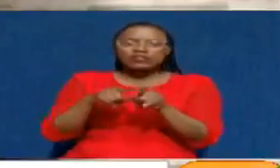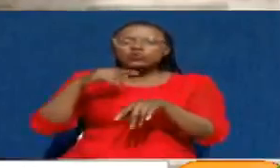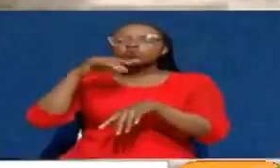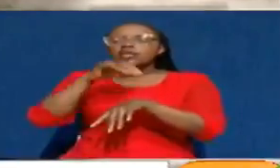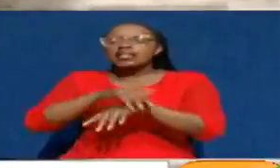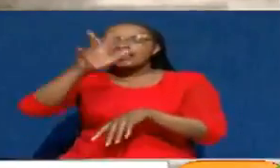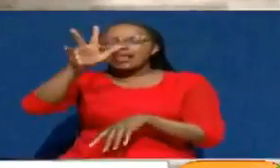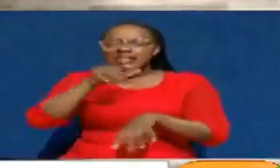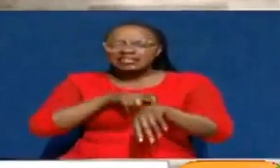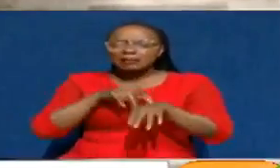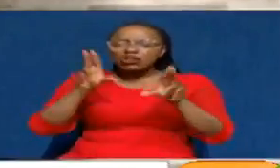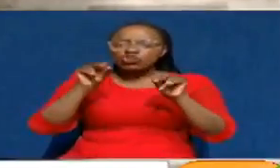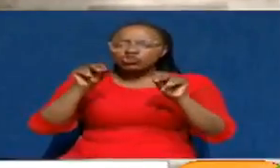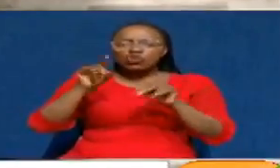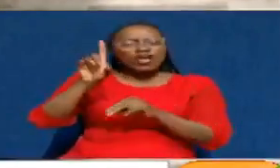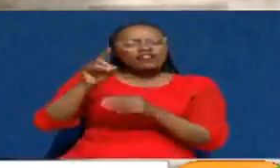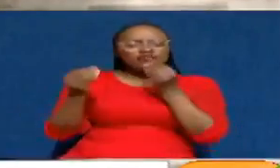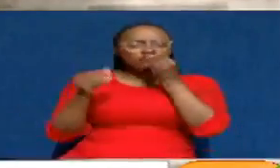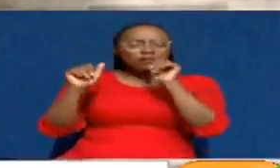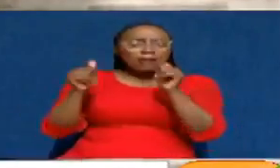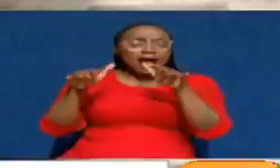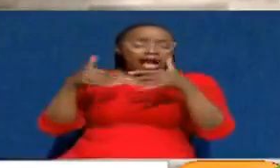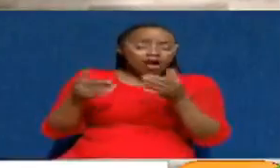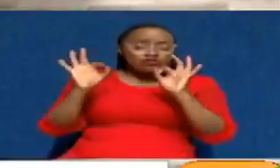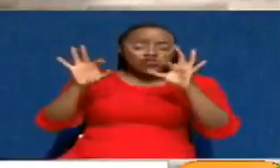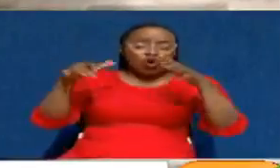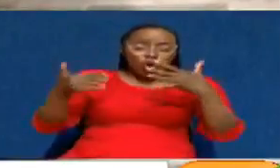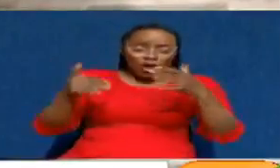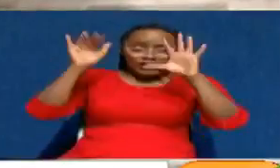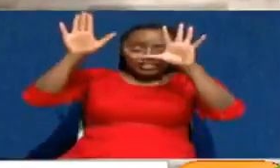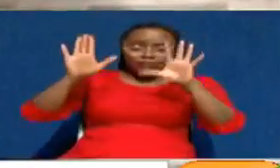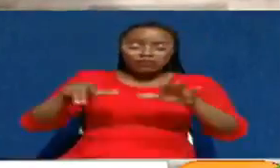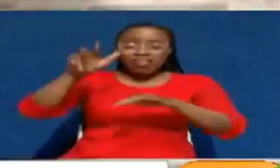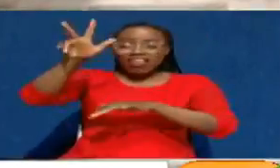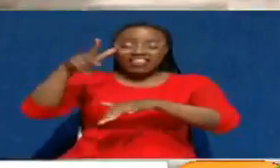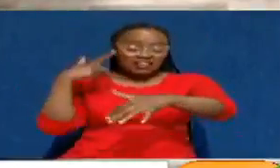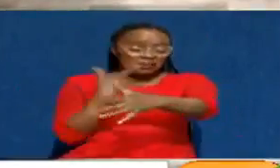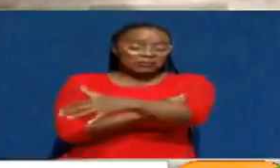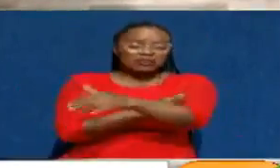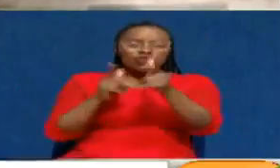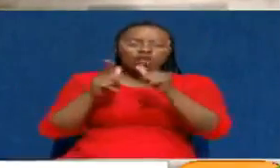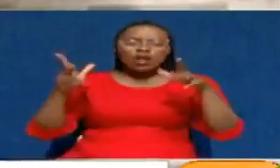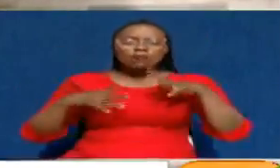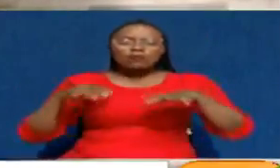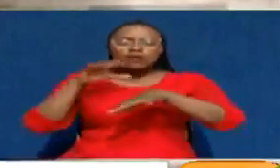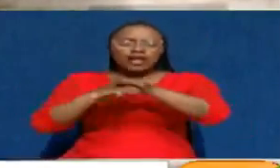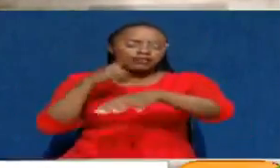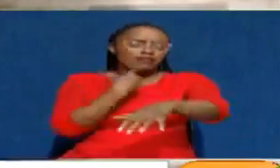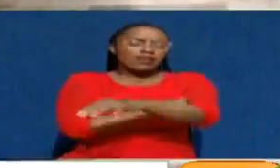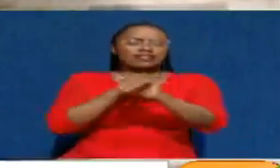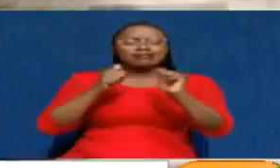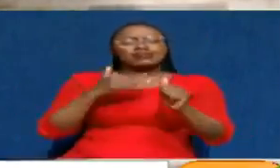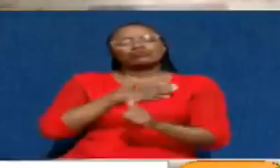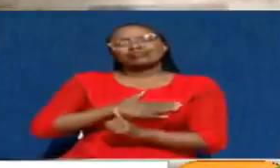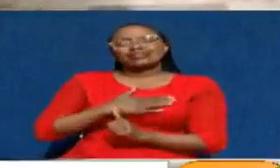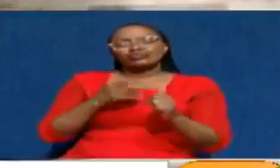one. We still do not have data yet on how effective or useful a 3rd one will be. So allow those who haven't gotten the vaccine to get